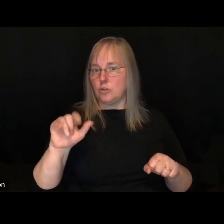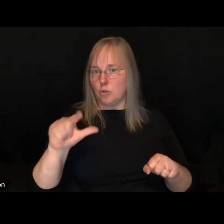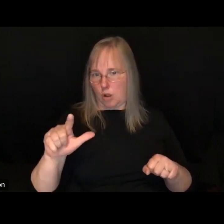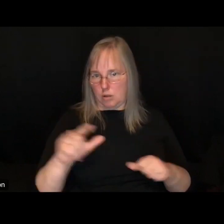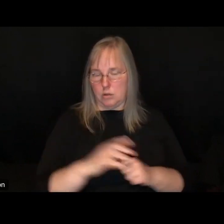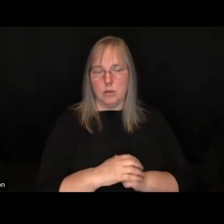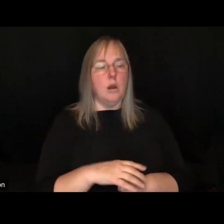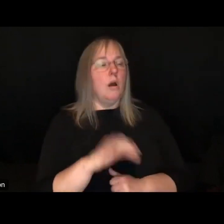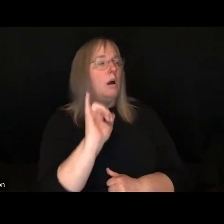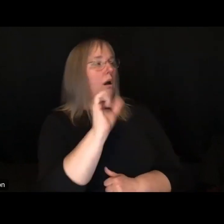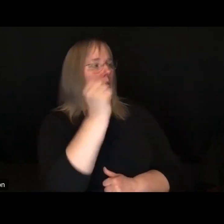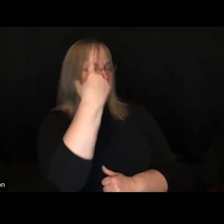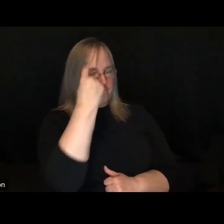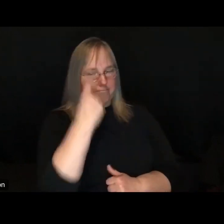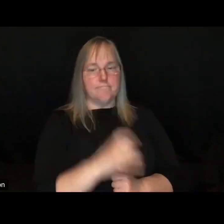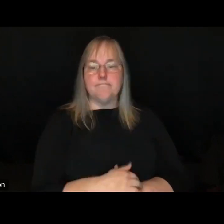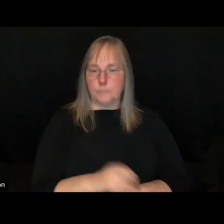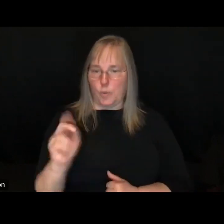Understand. Okay.